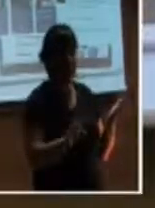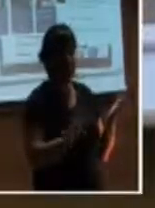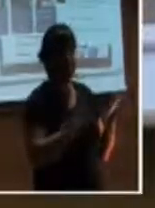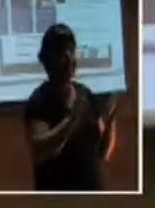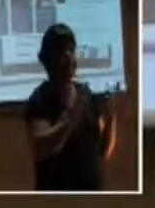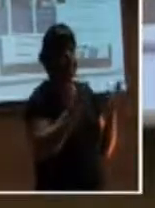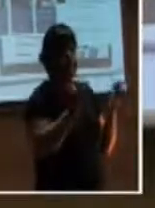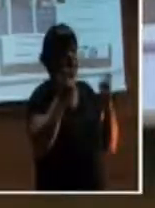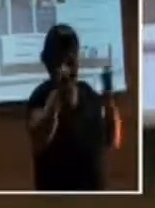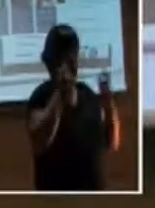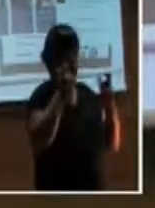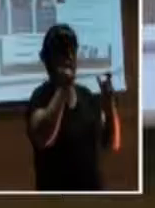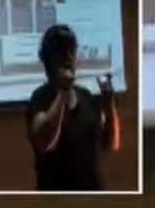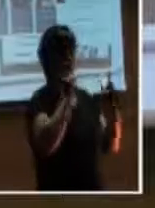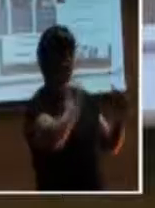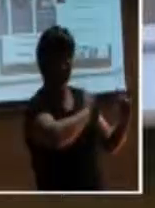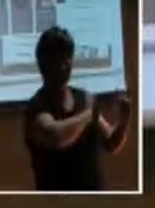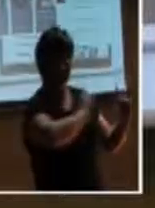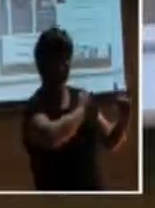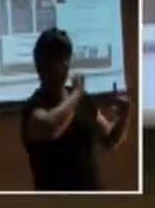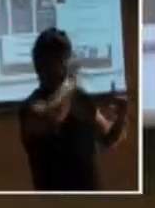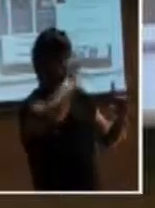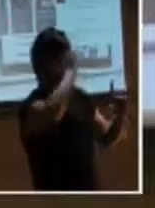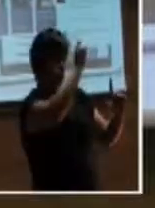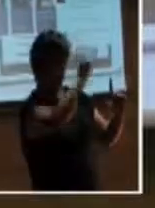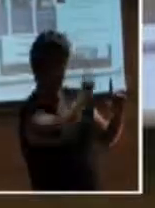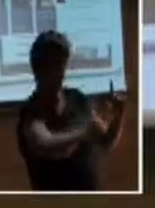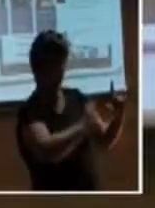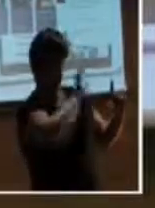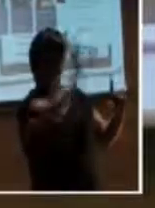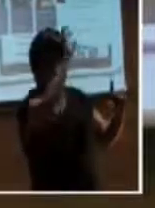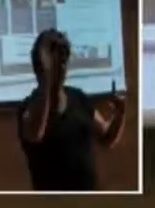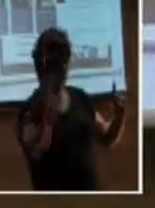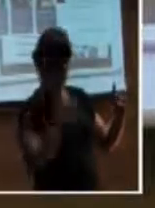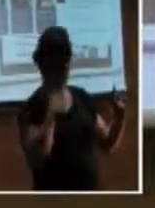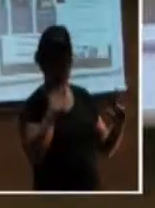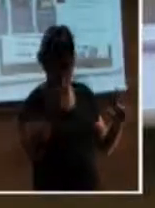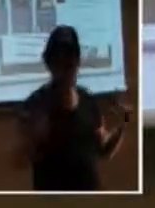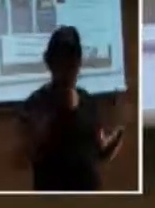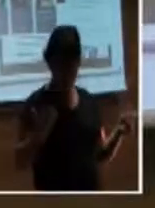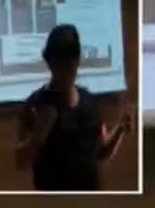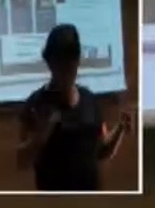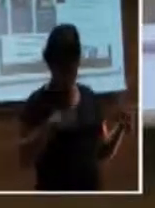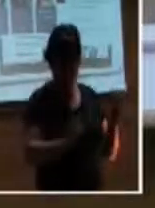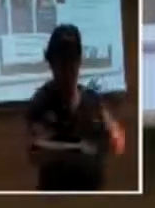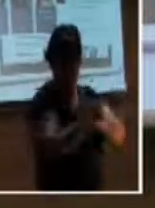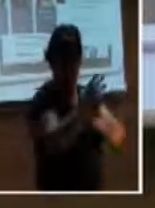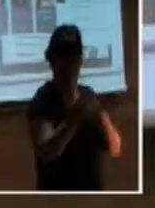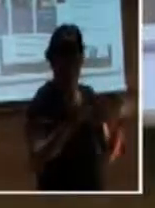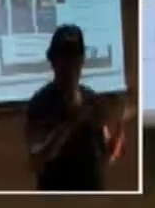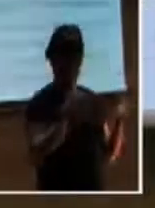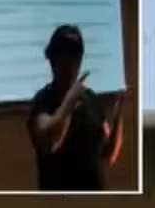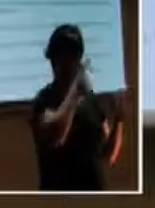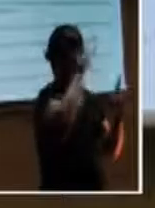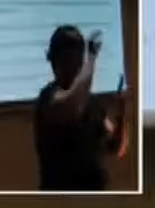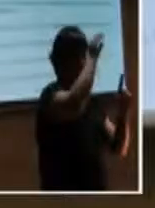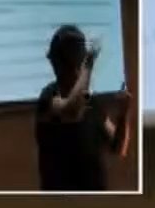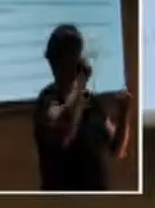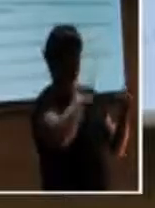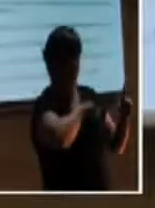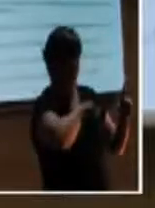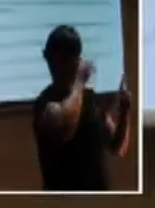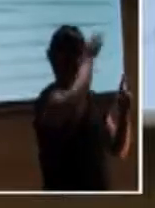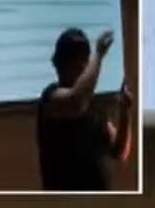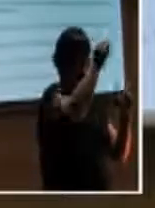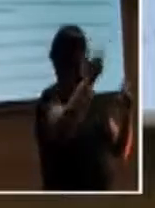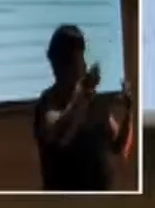So nowadays we're working on making the local perspective also seen globally. I